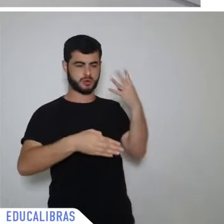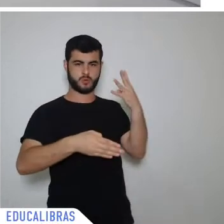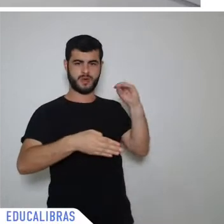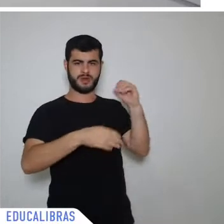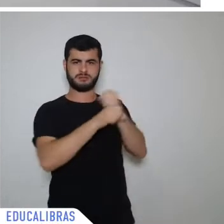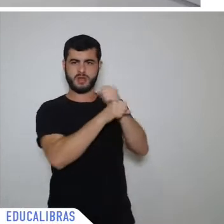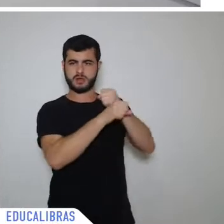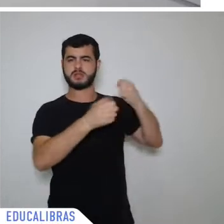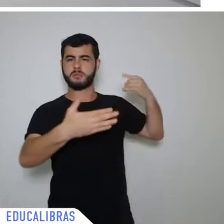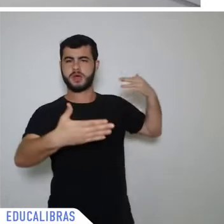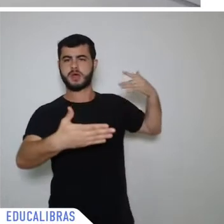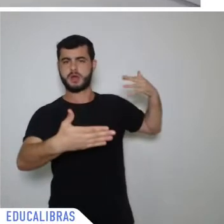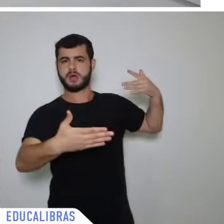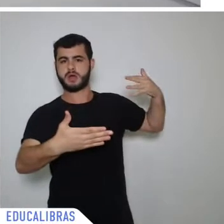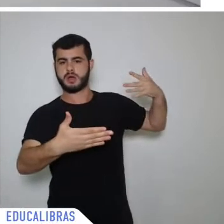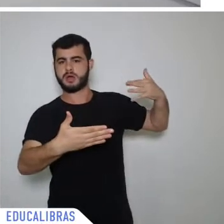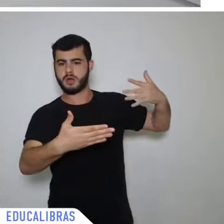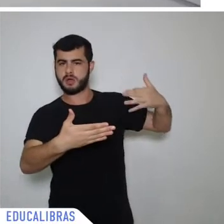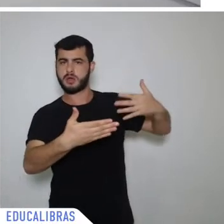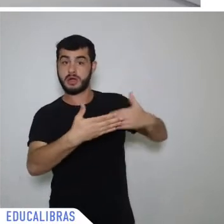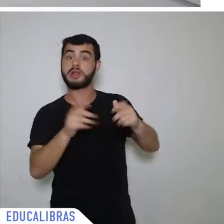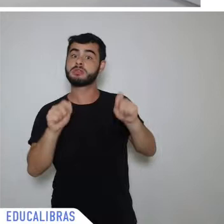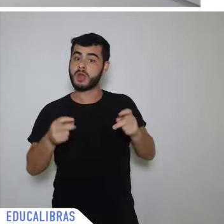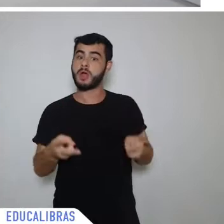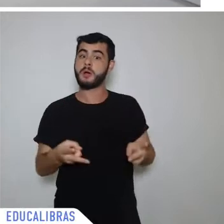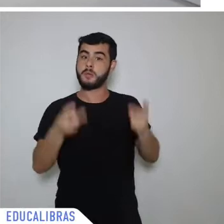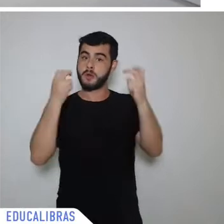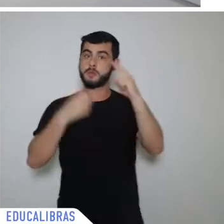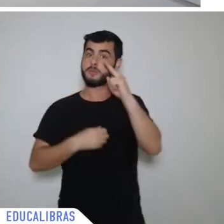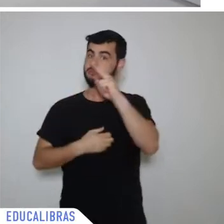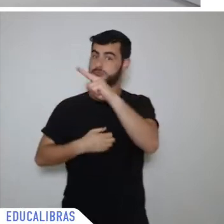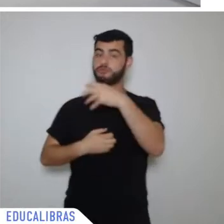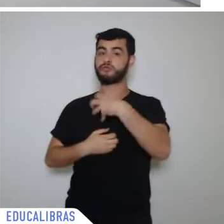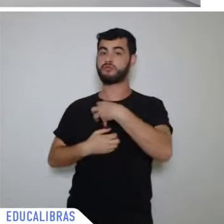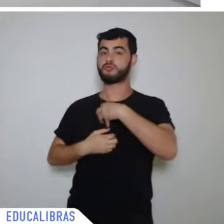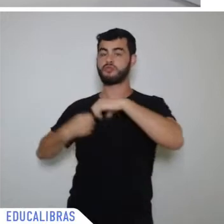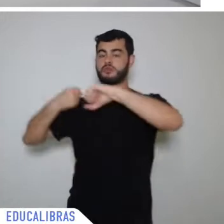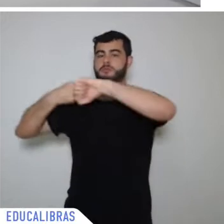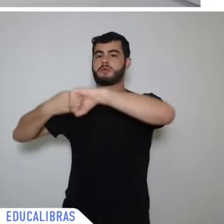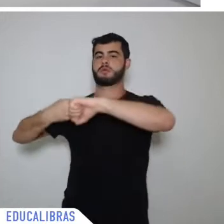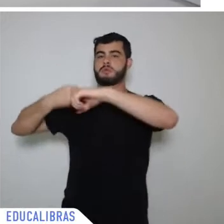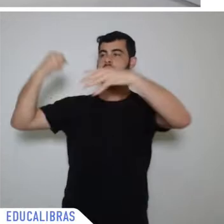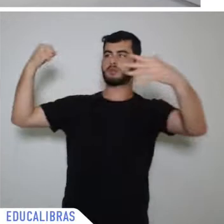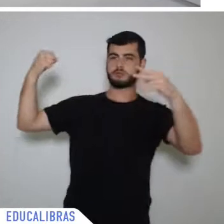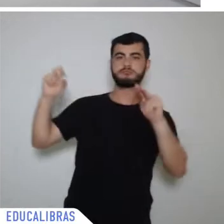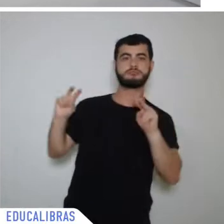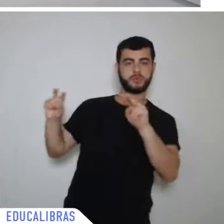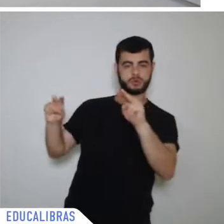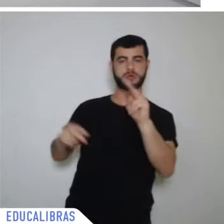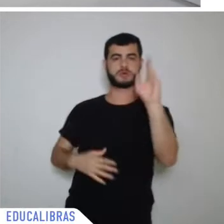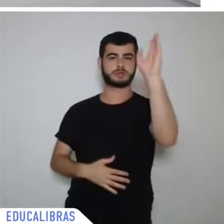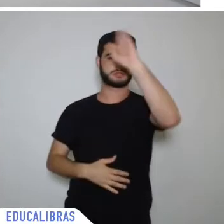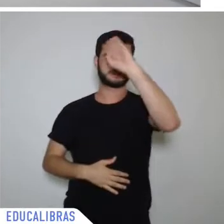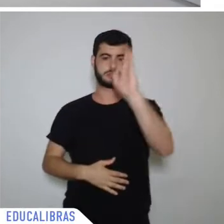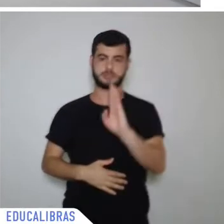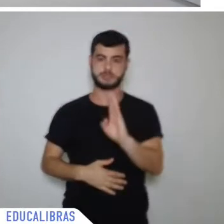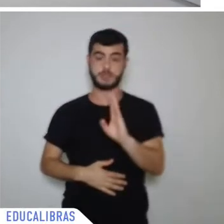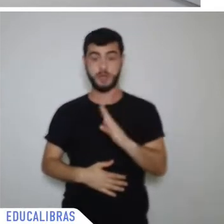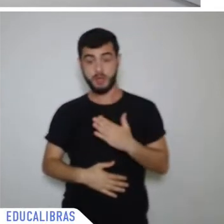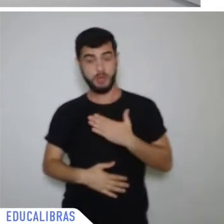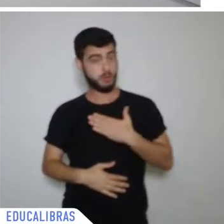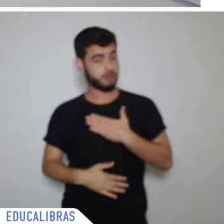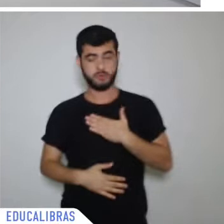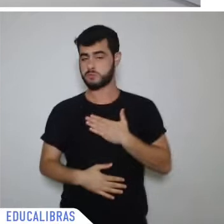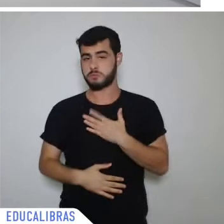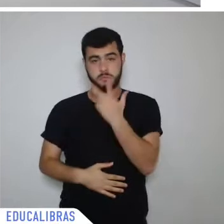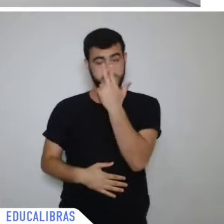In all the 40 years I've seen everything I've seen regarding Brazilian